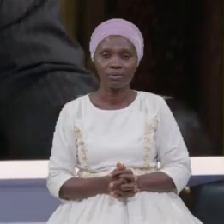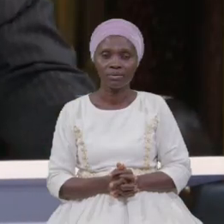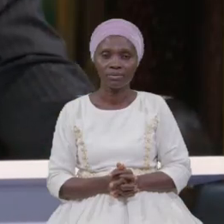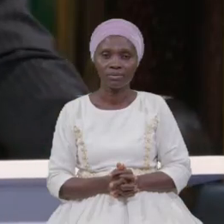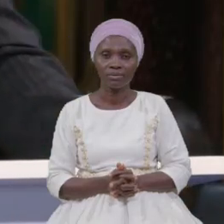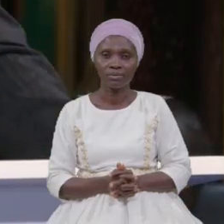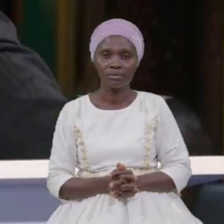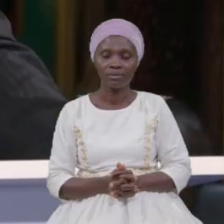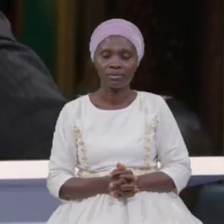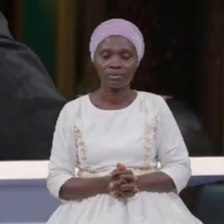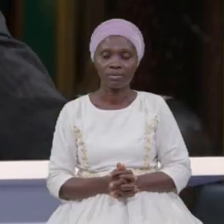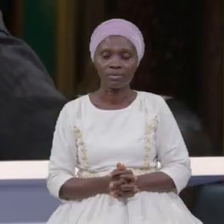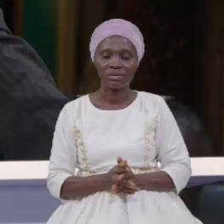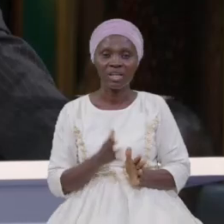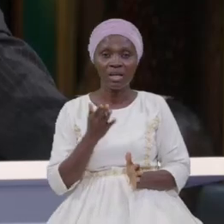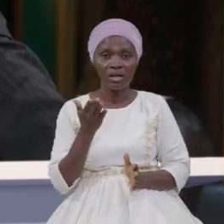There'll be a special